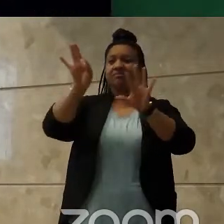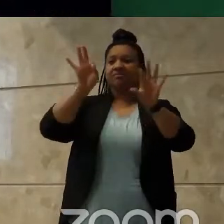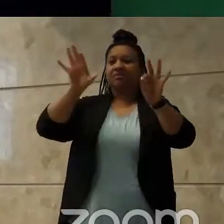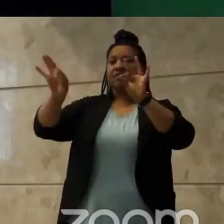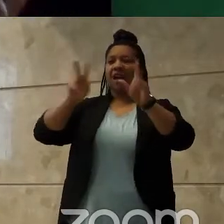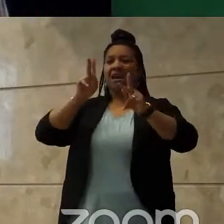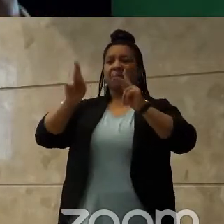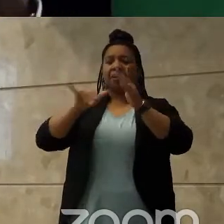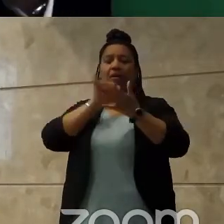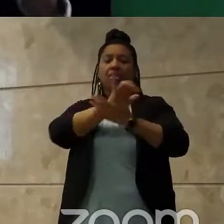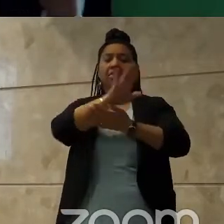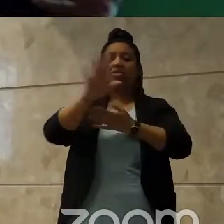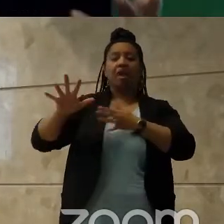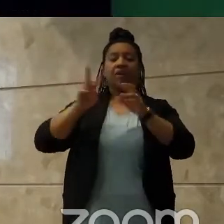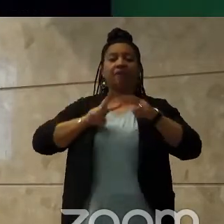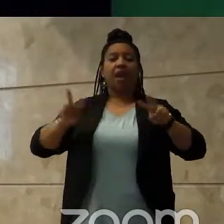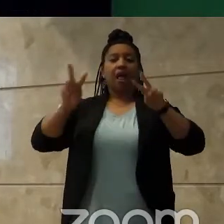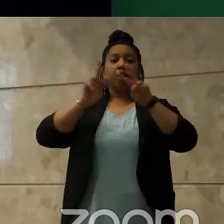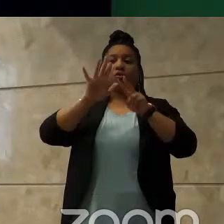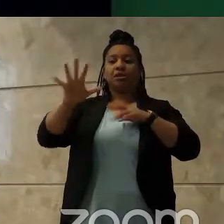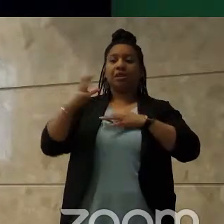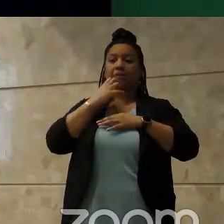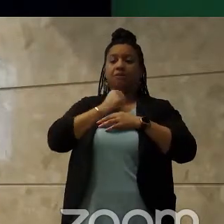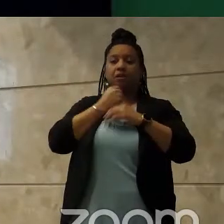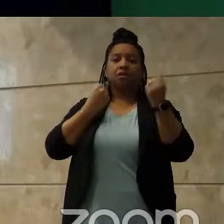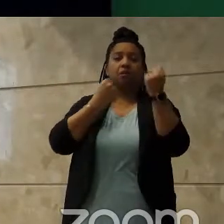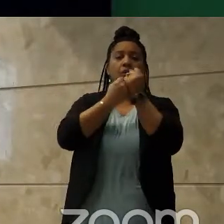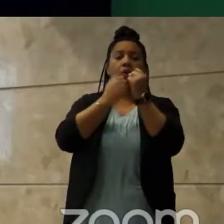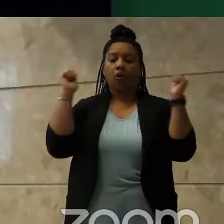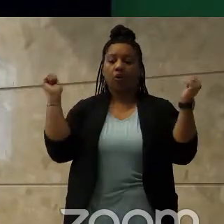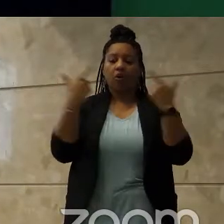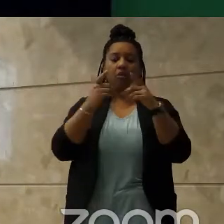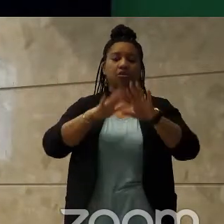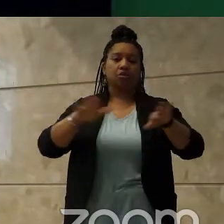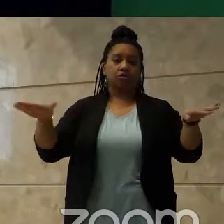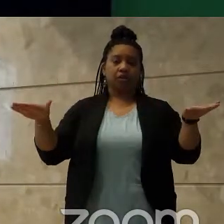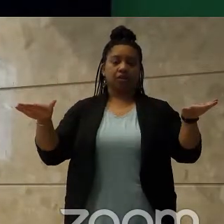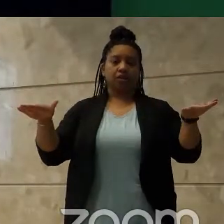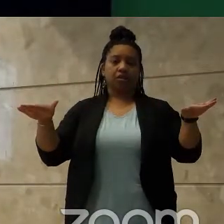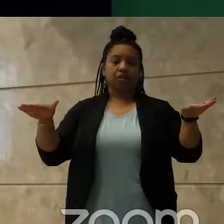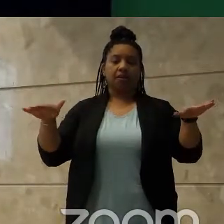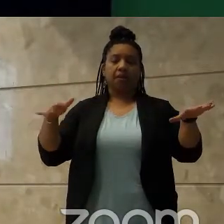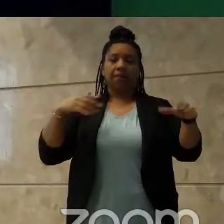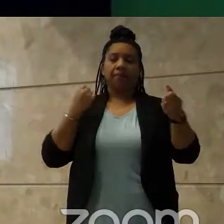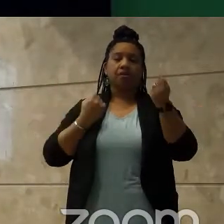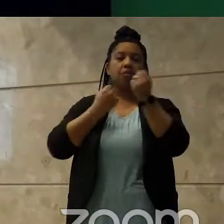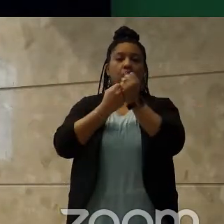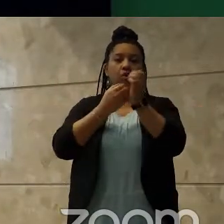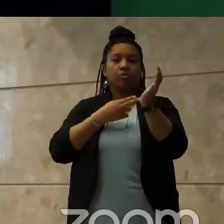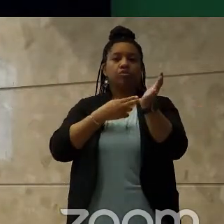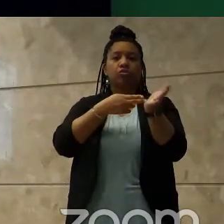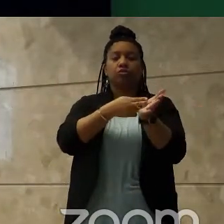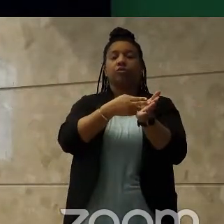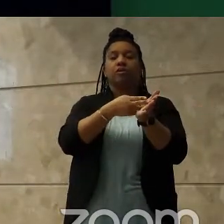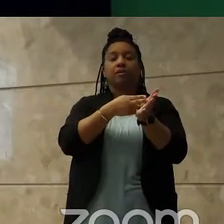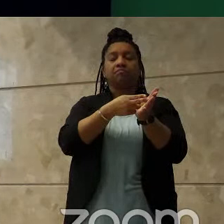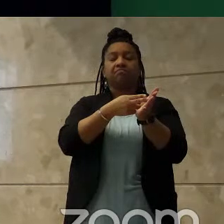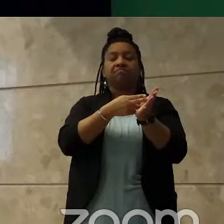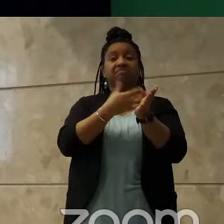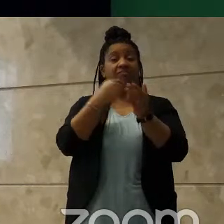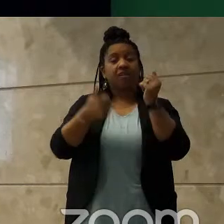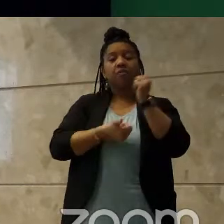whose values support all children, support the truth, and most